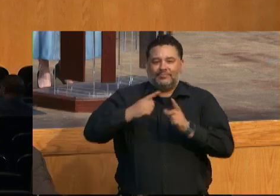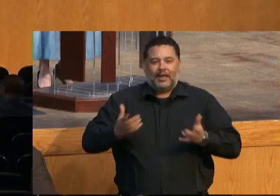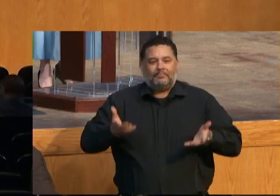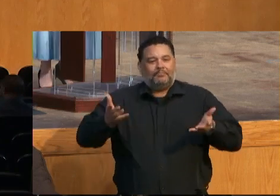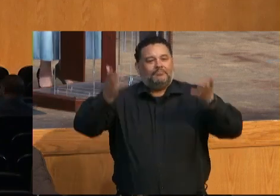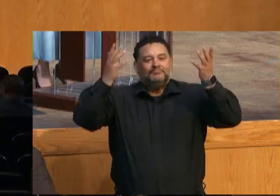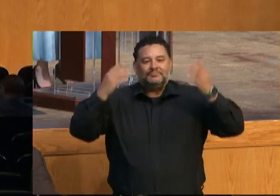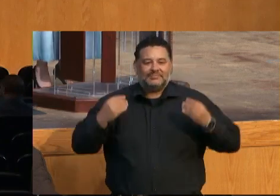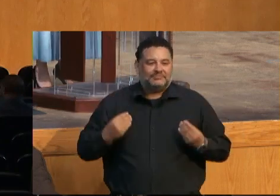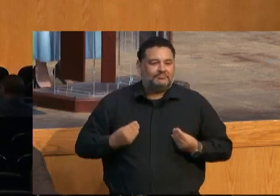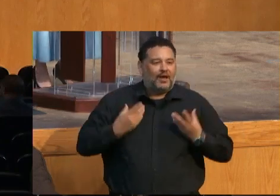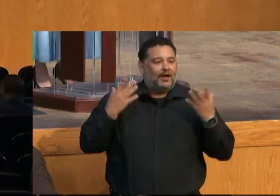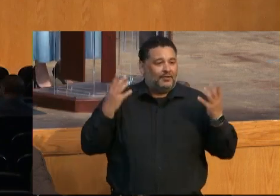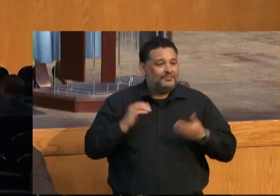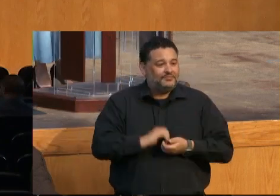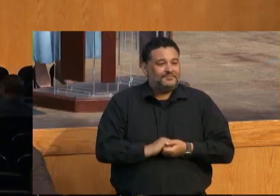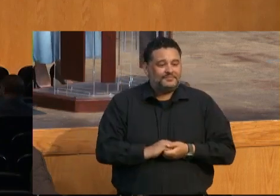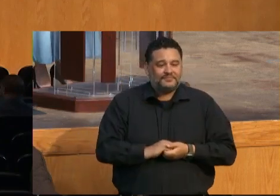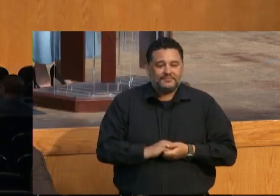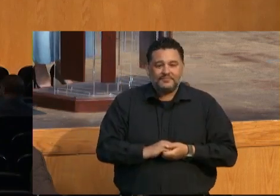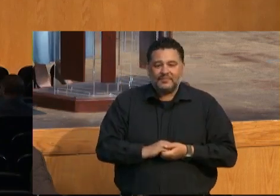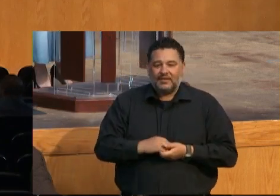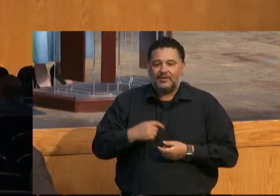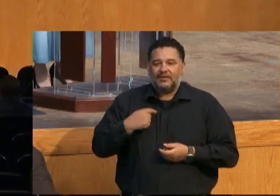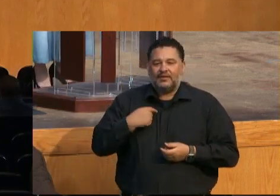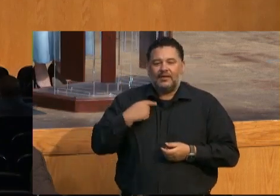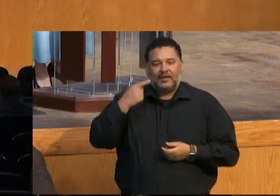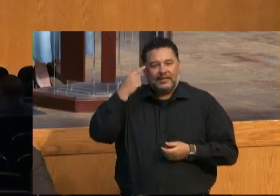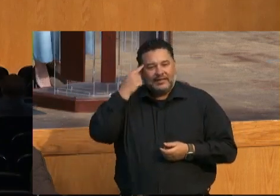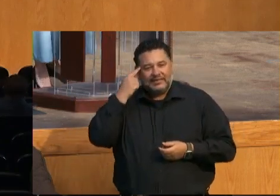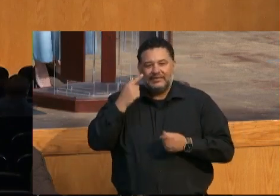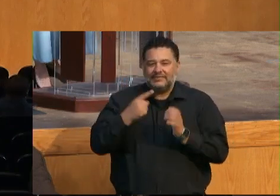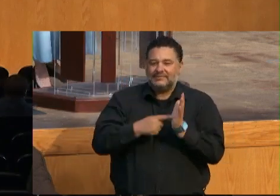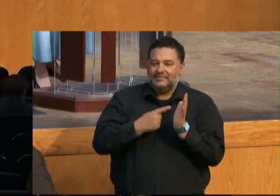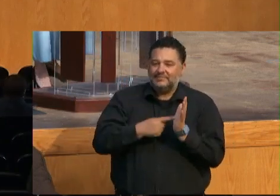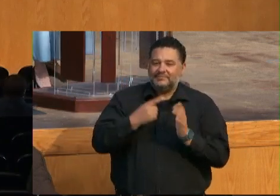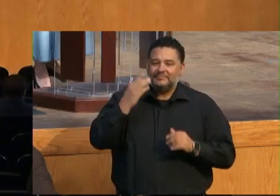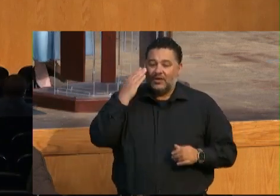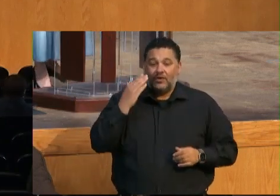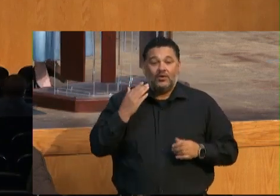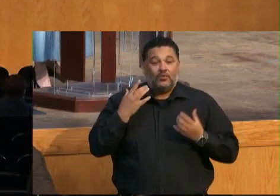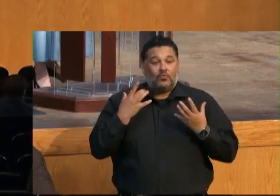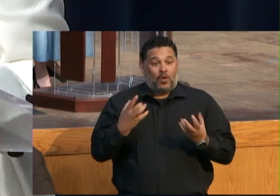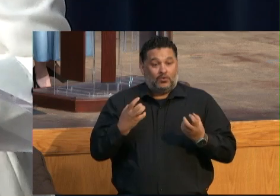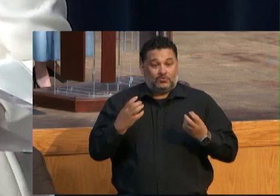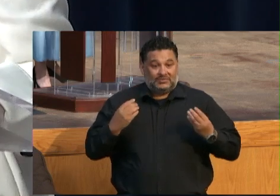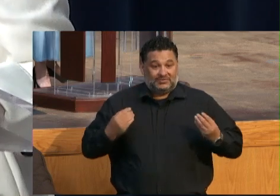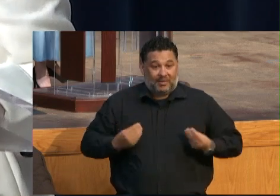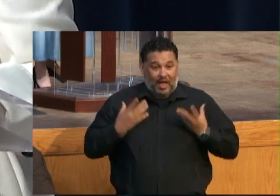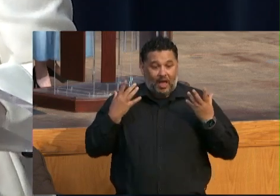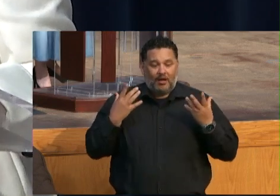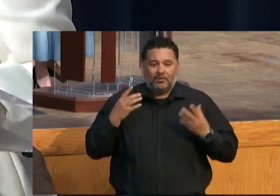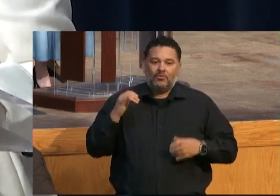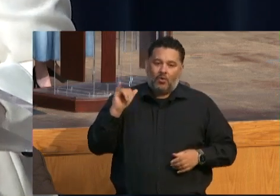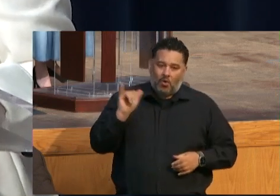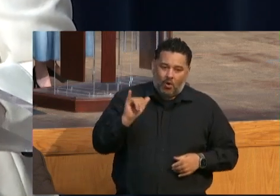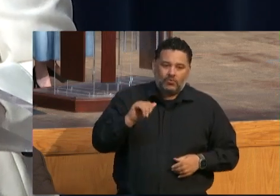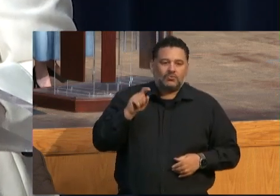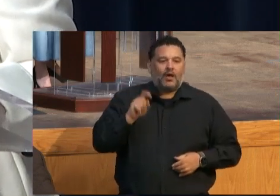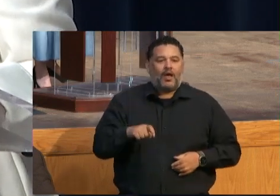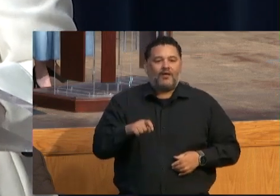inspiring and all of that. And I think sometimes when you want to inspire, you also have to